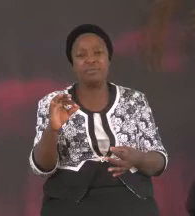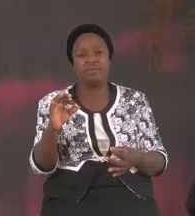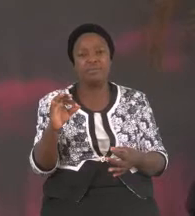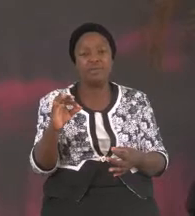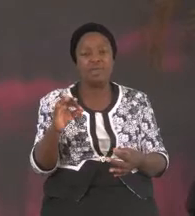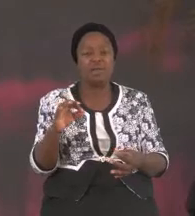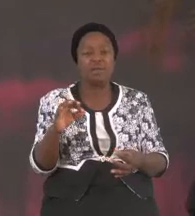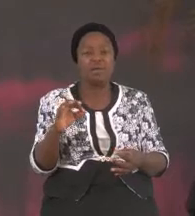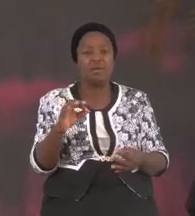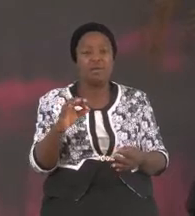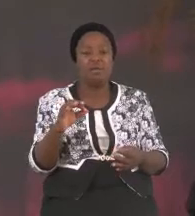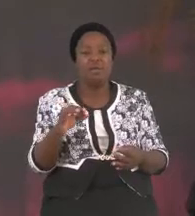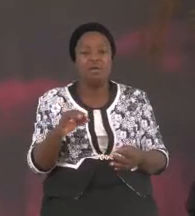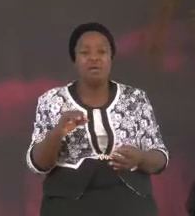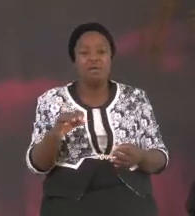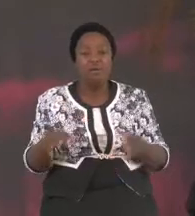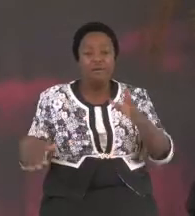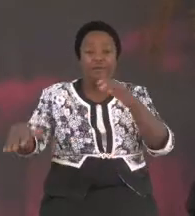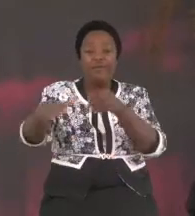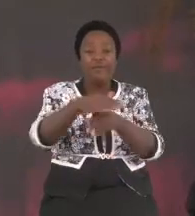Saturates you with the Spirit.